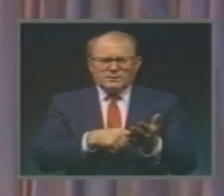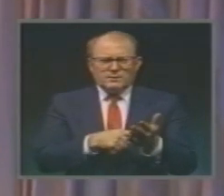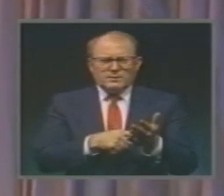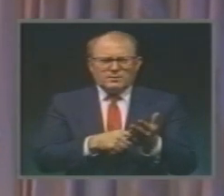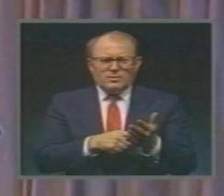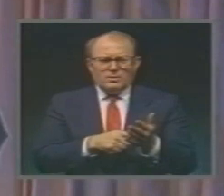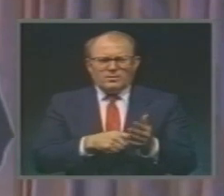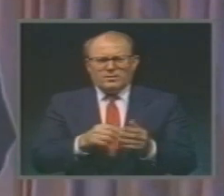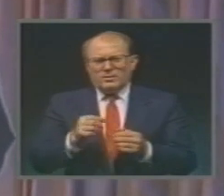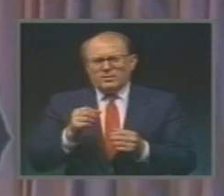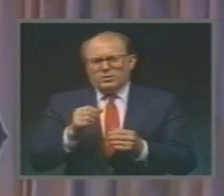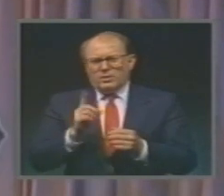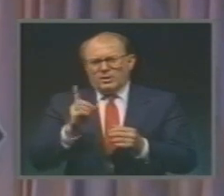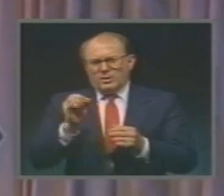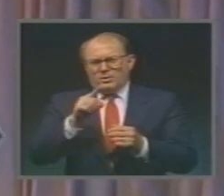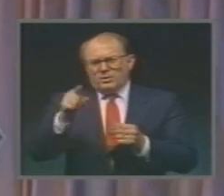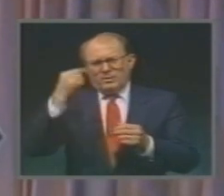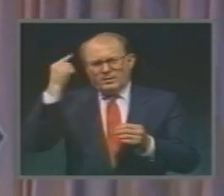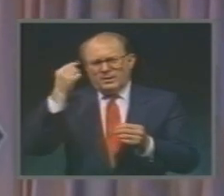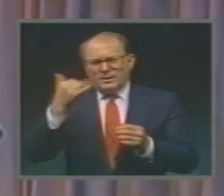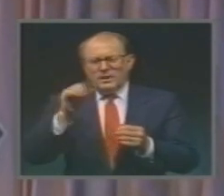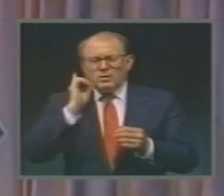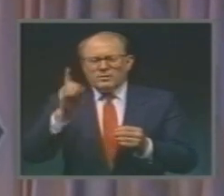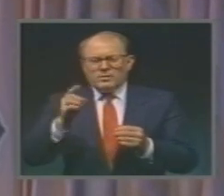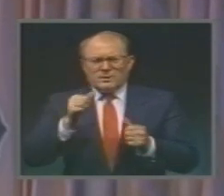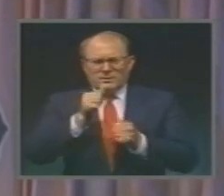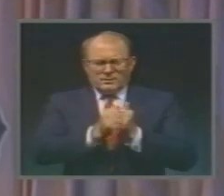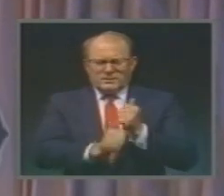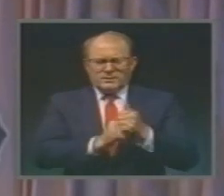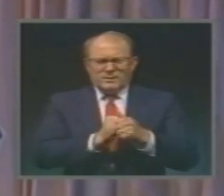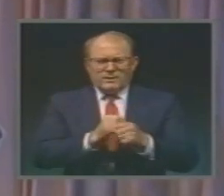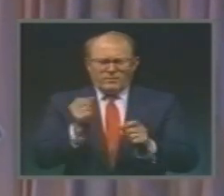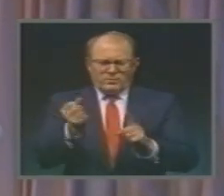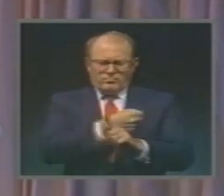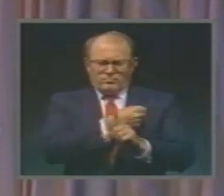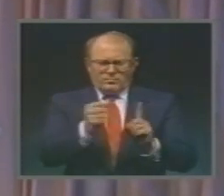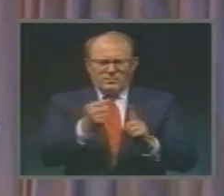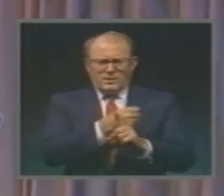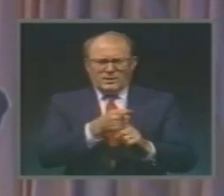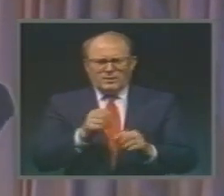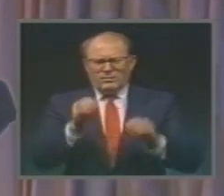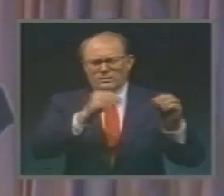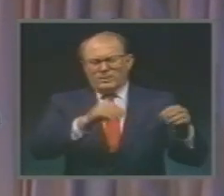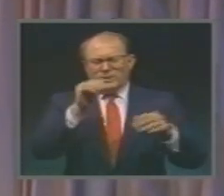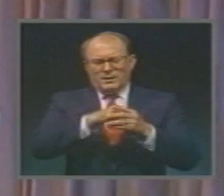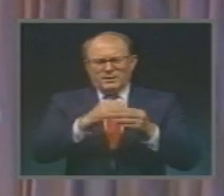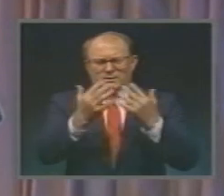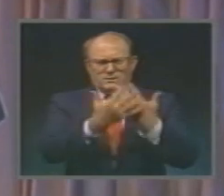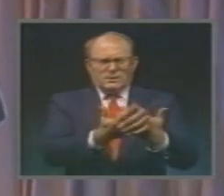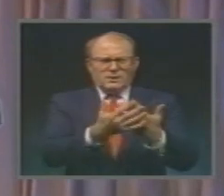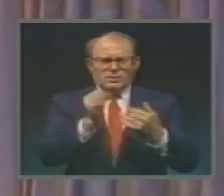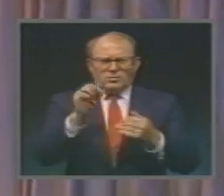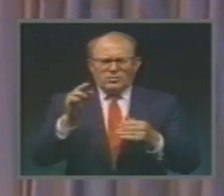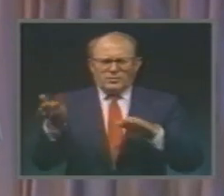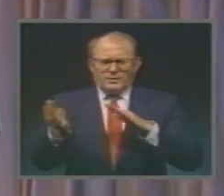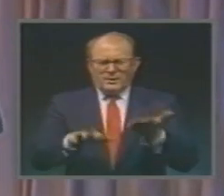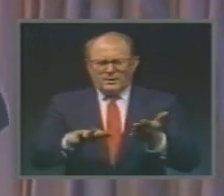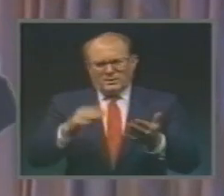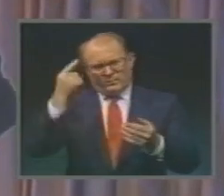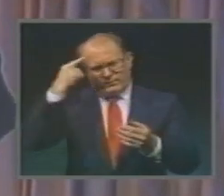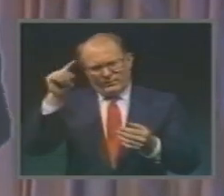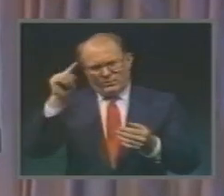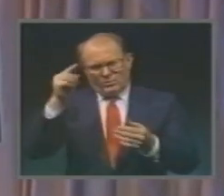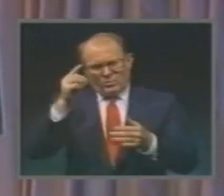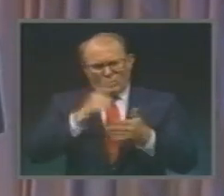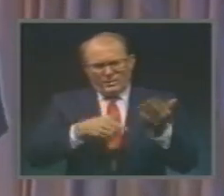Furthermore, do you think for a moment they would have suffered beatings, imprisonment, and even death for what they knew in